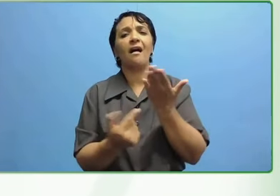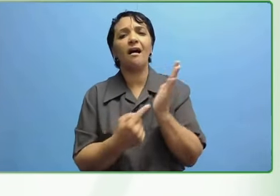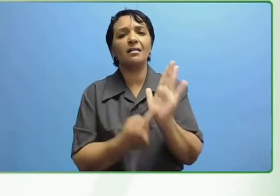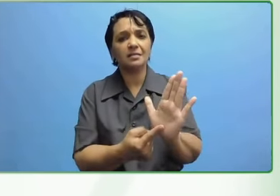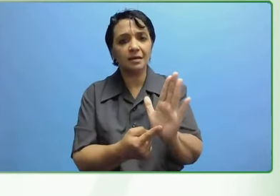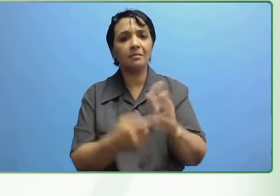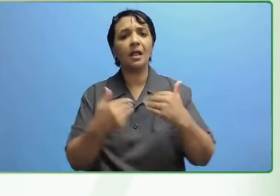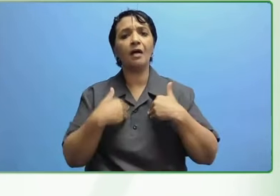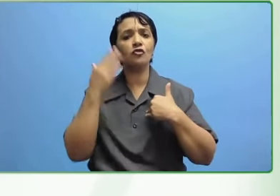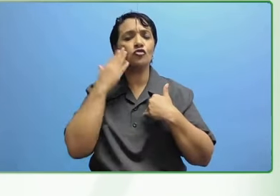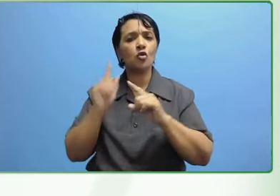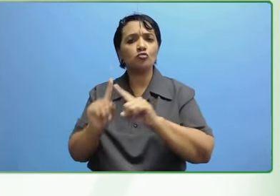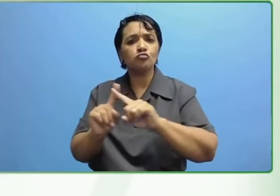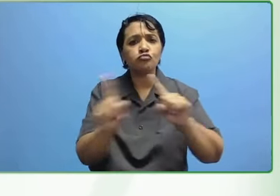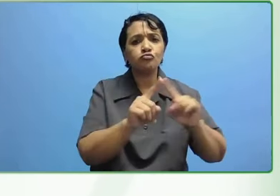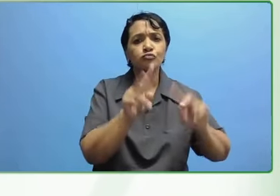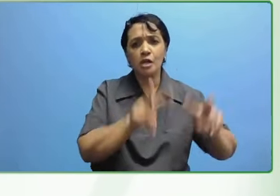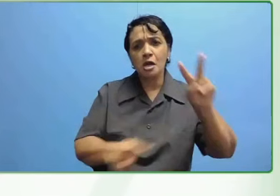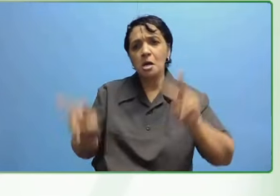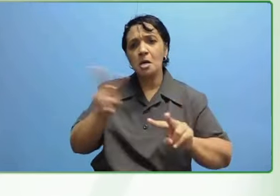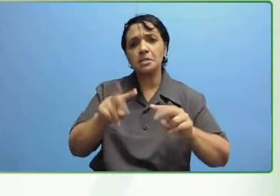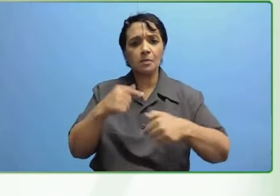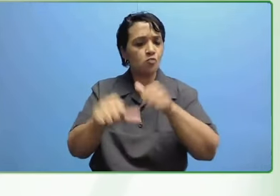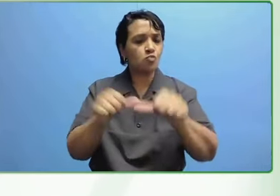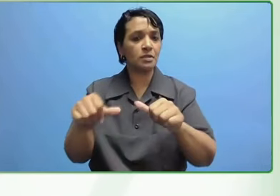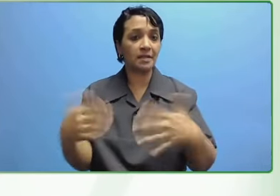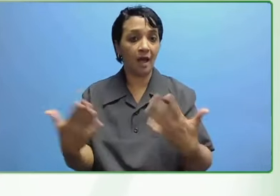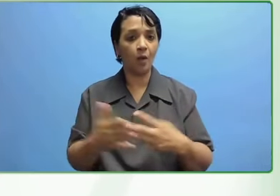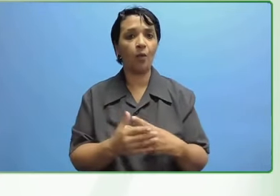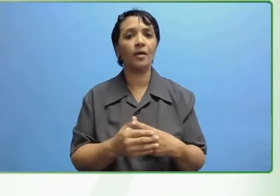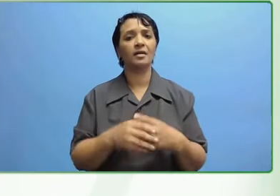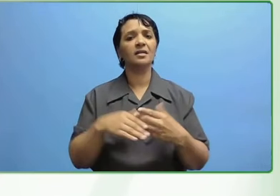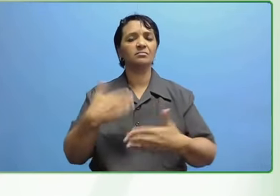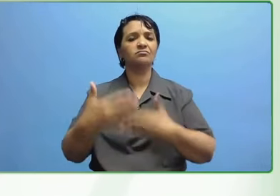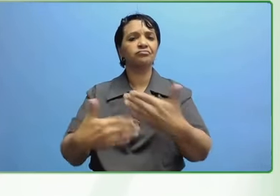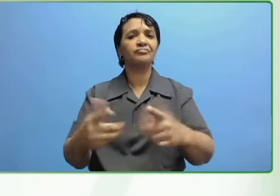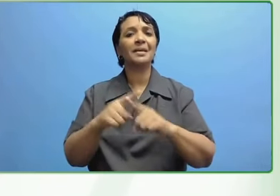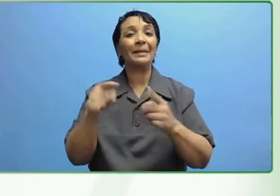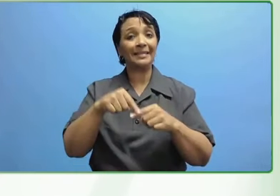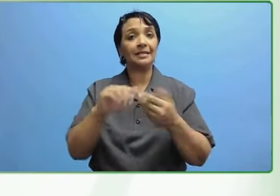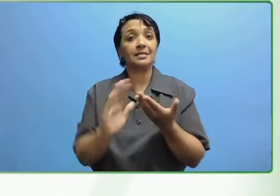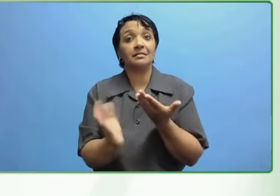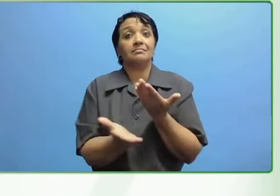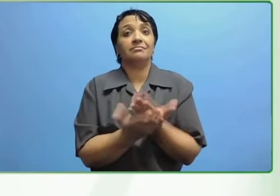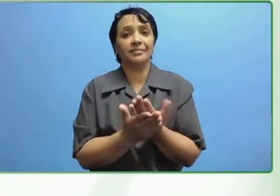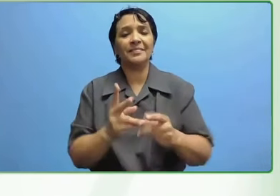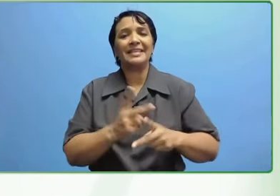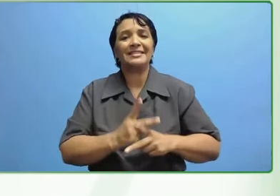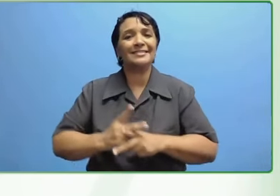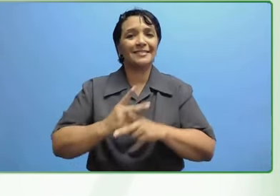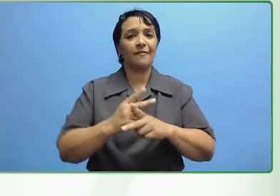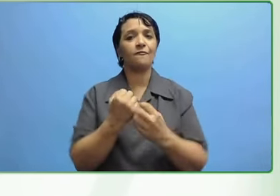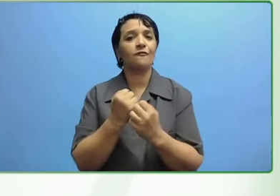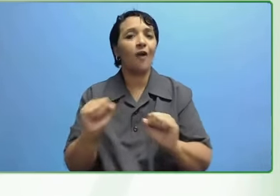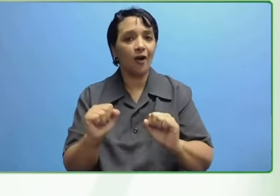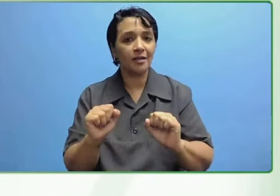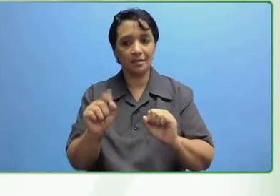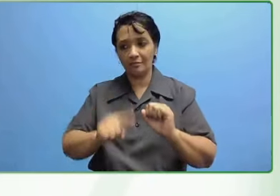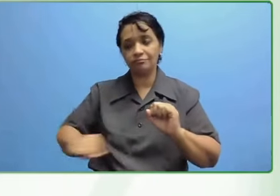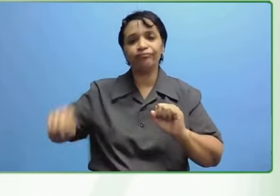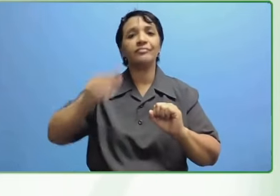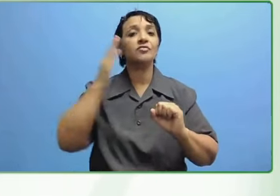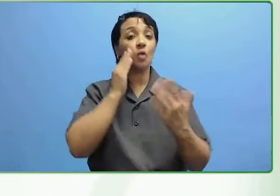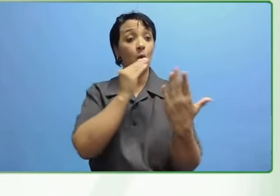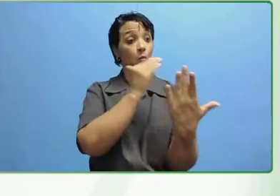conformity assessment procedures and so forth. There is a safeguard in the directive those requirements should not